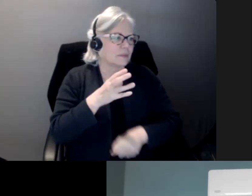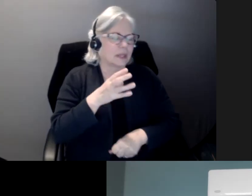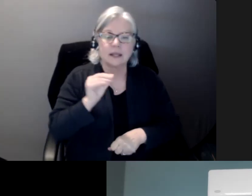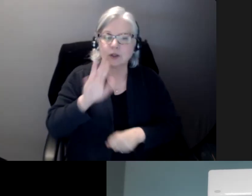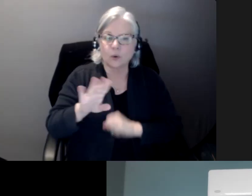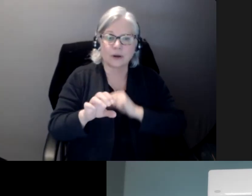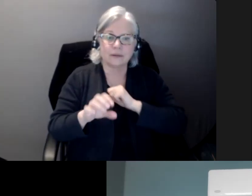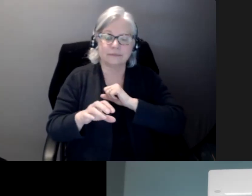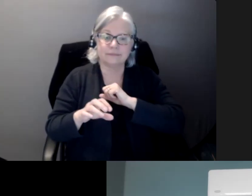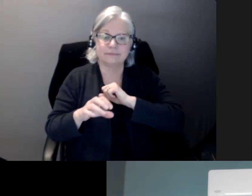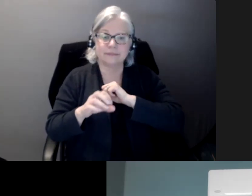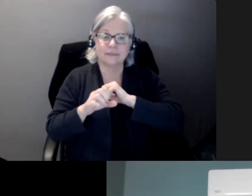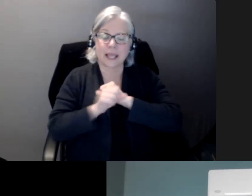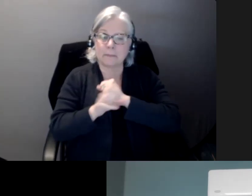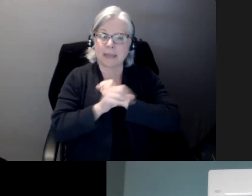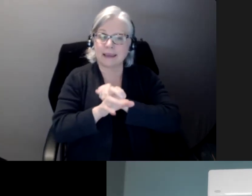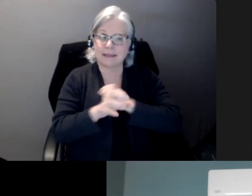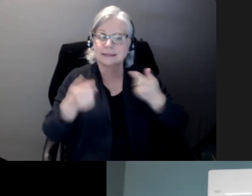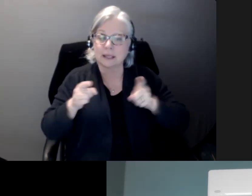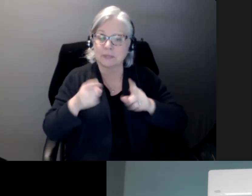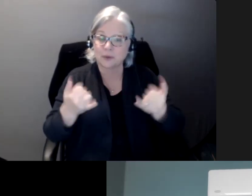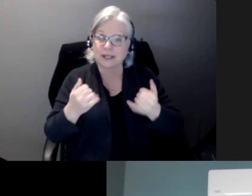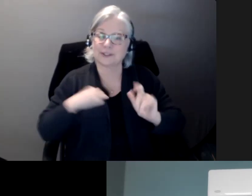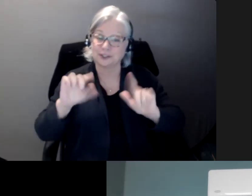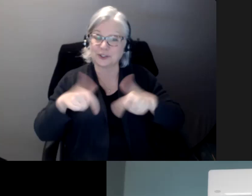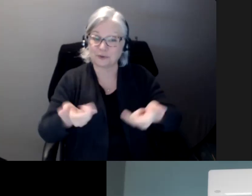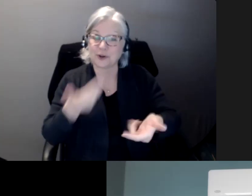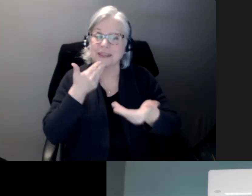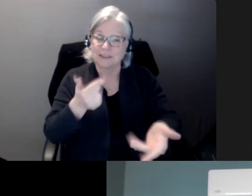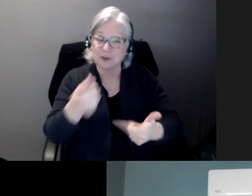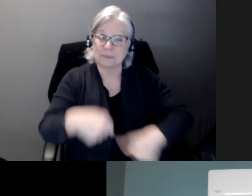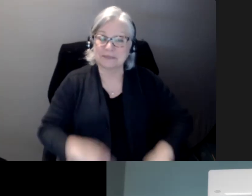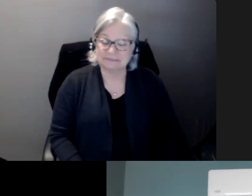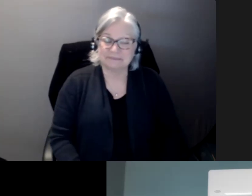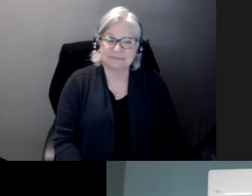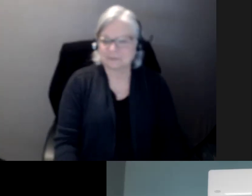that you have that's happening right now. So I'll turn it over to you. Thank you for coming.